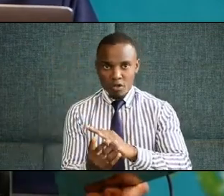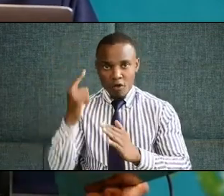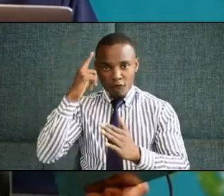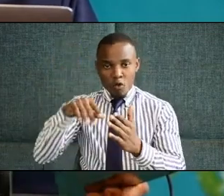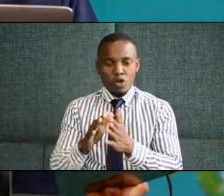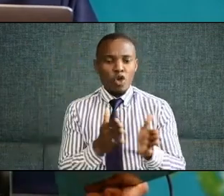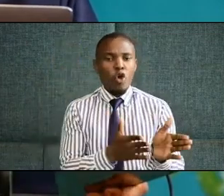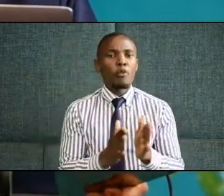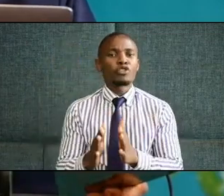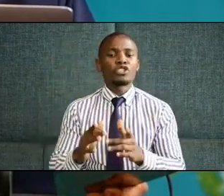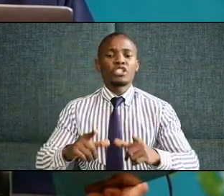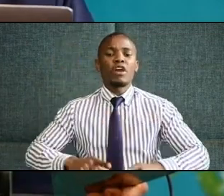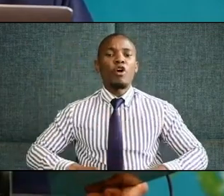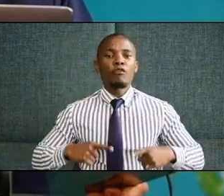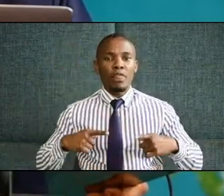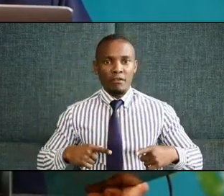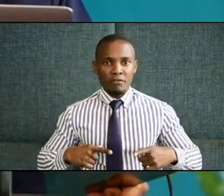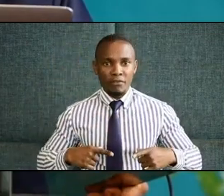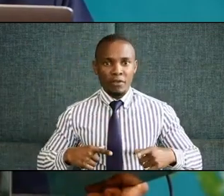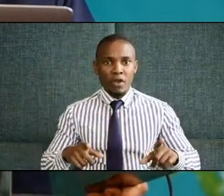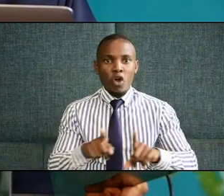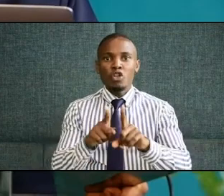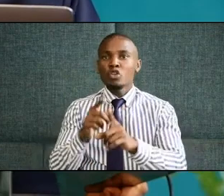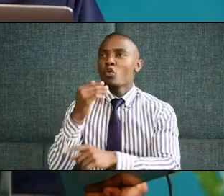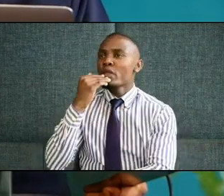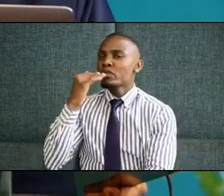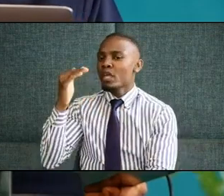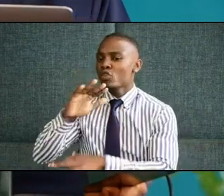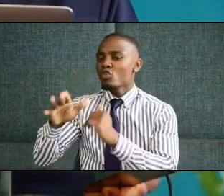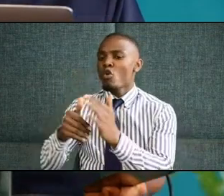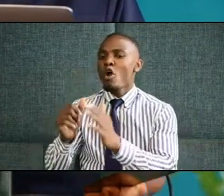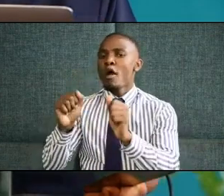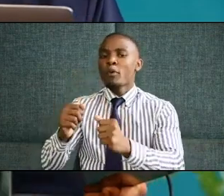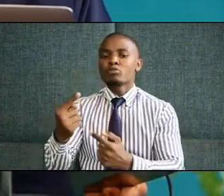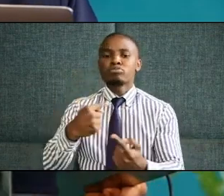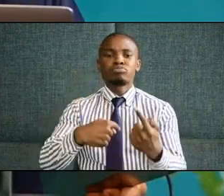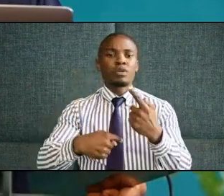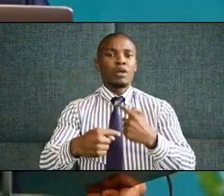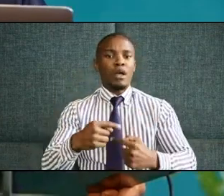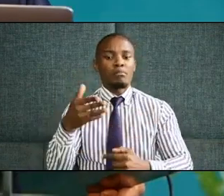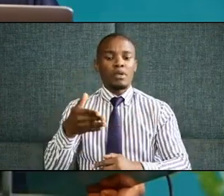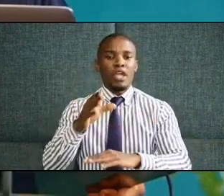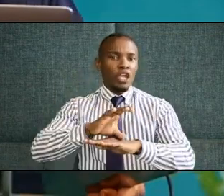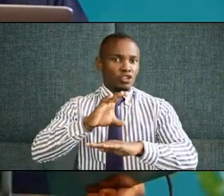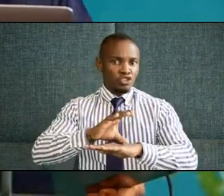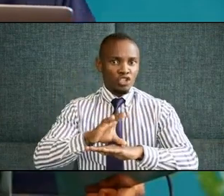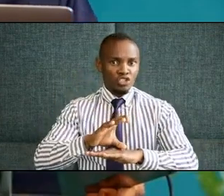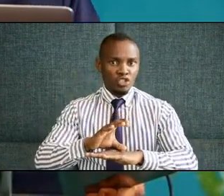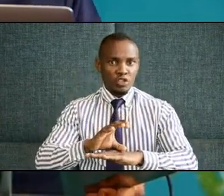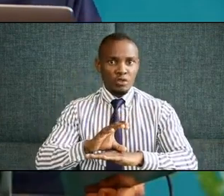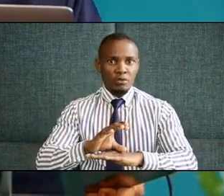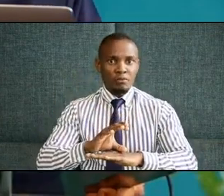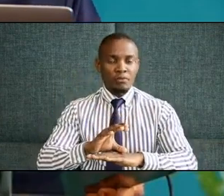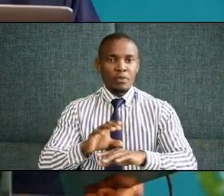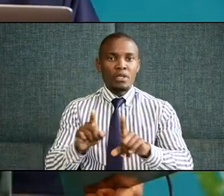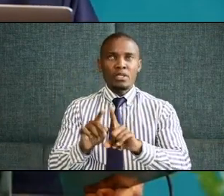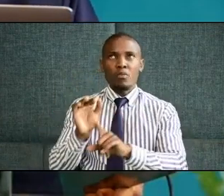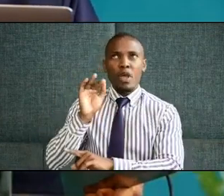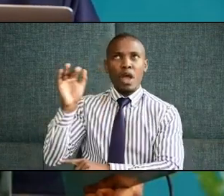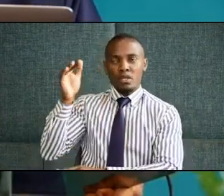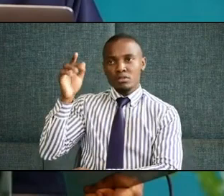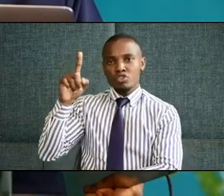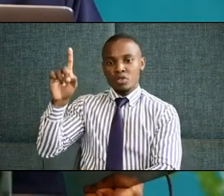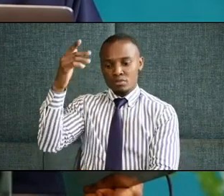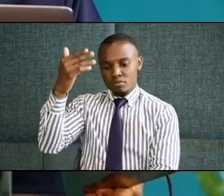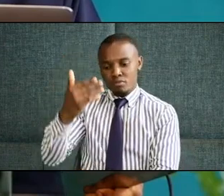the privilege of life. We thank you that we can be gathered around this altar. We ask for your